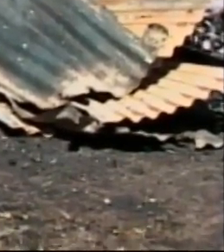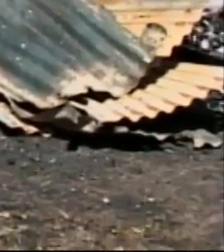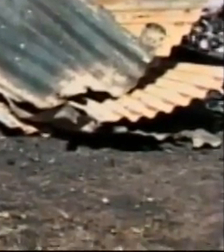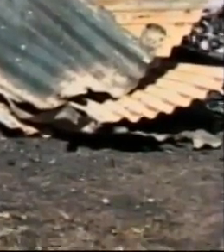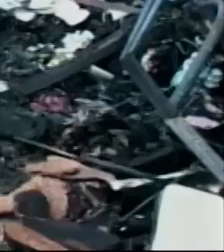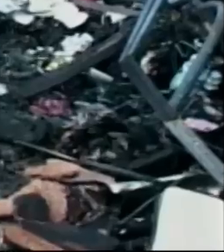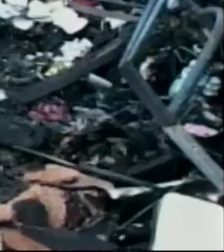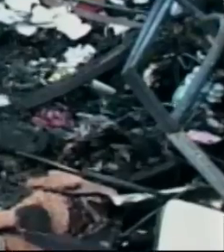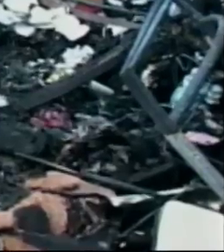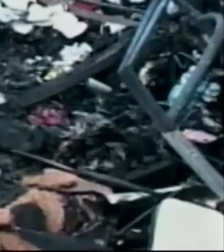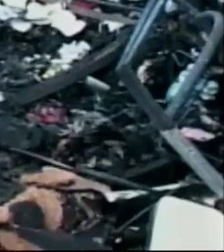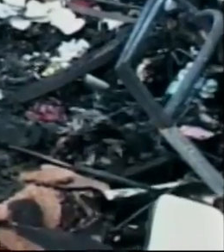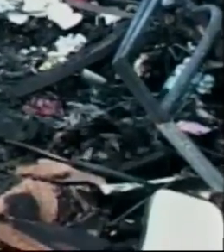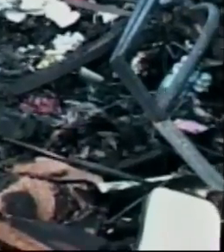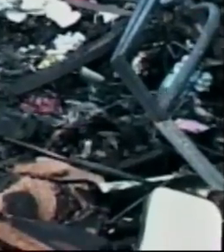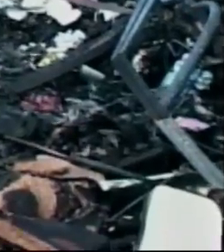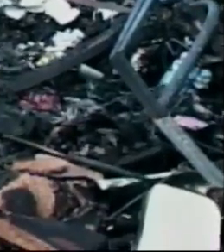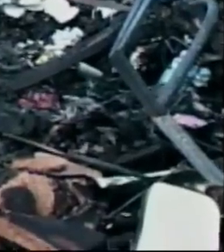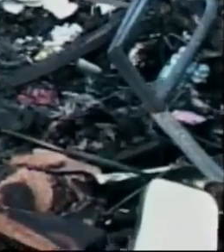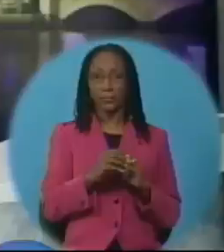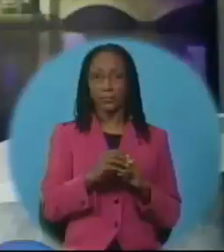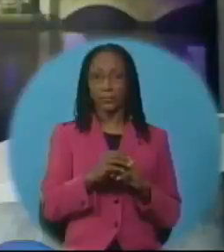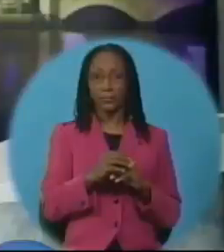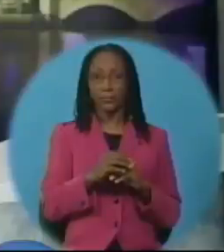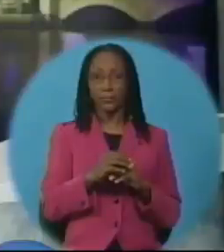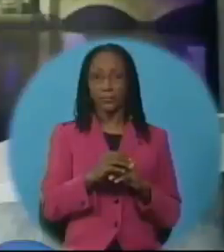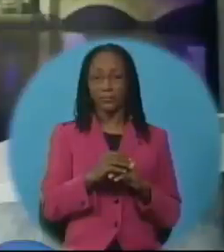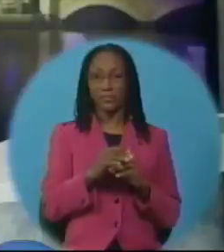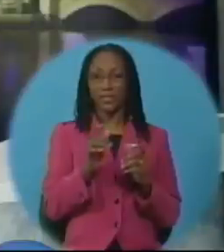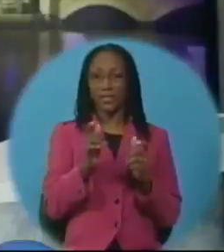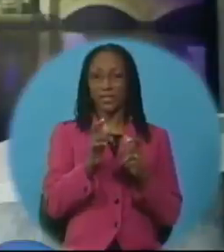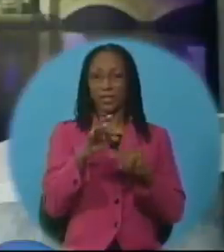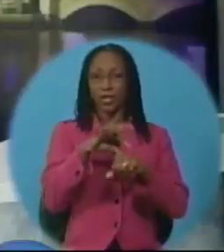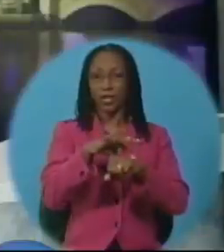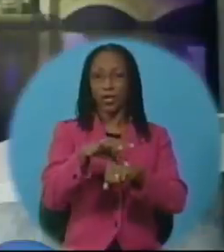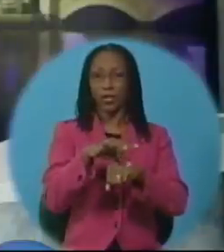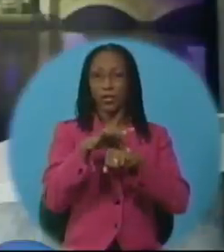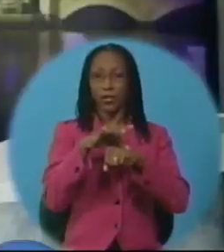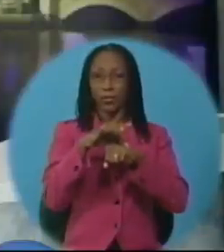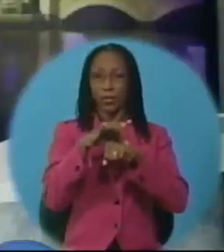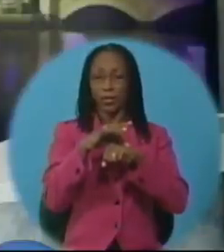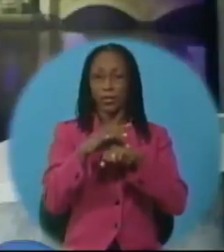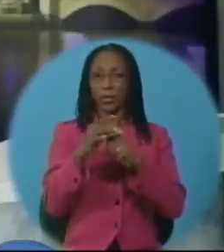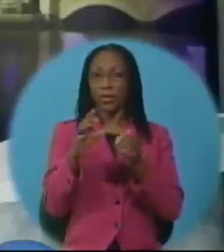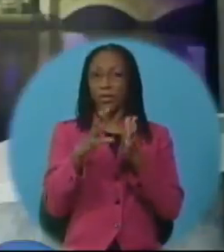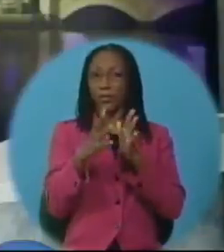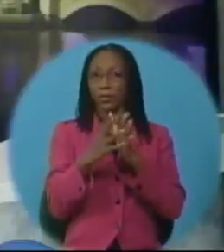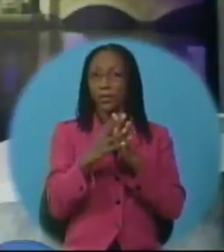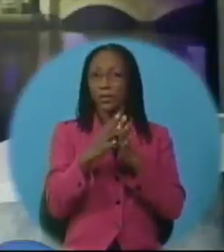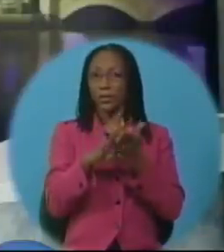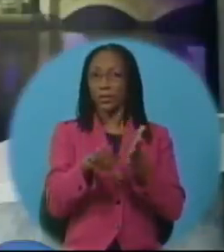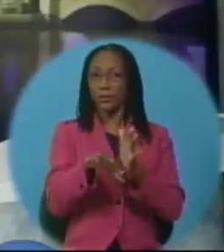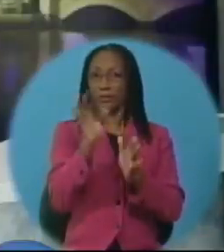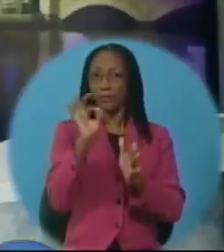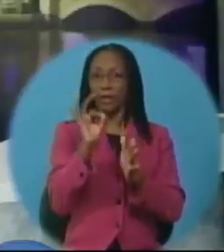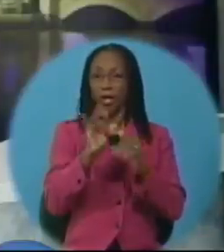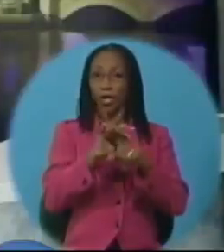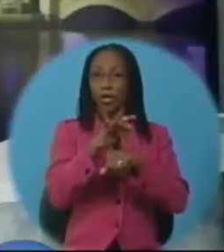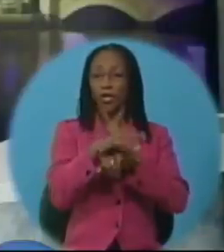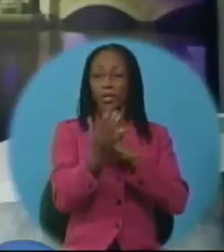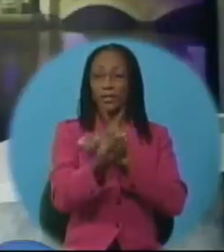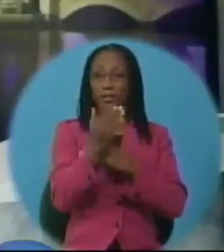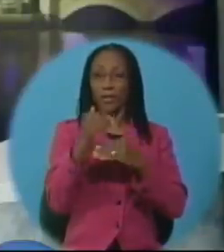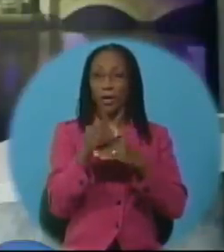to contain the blaze to that house. A slight earthquake was recorded off Barbados early yesterday morning.